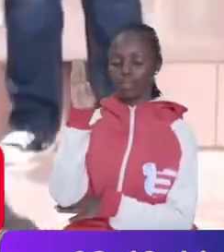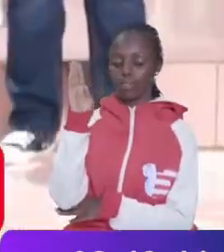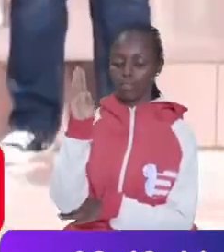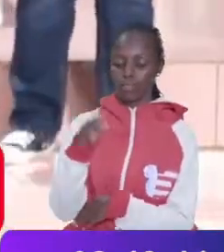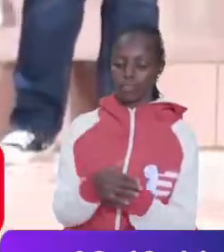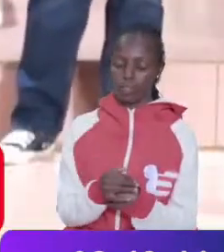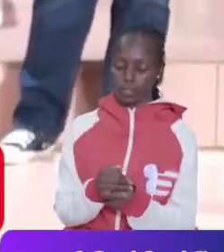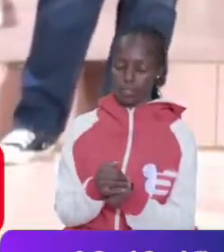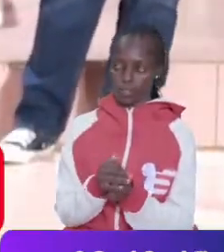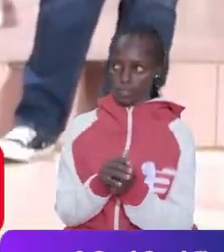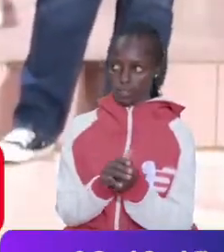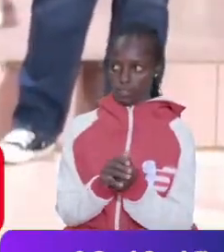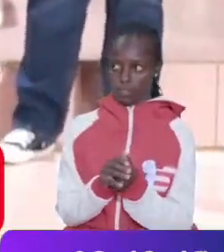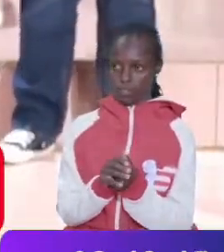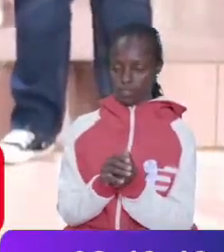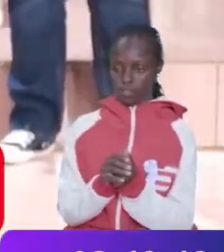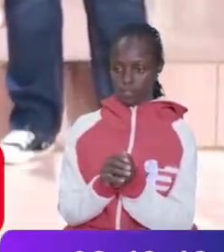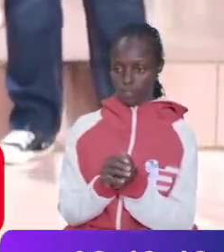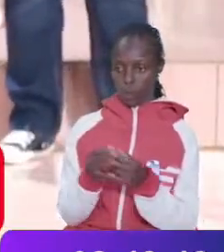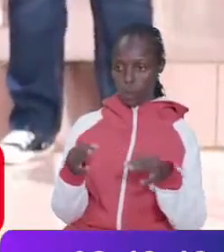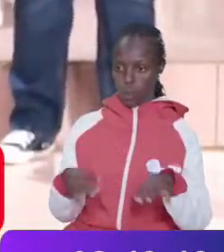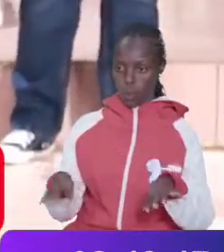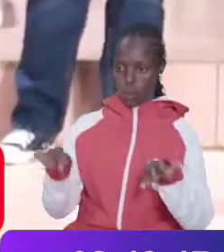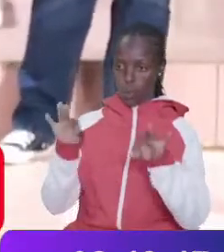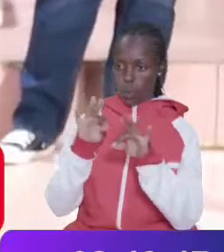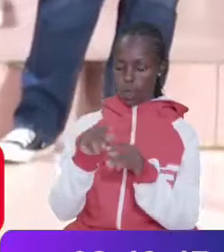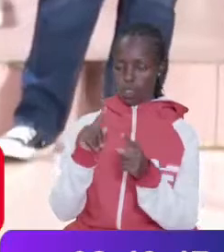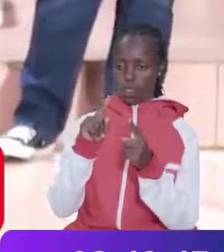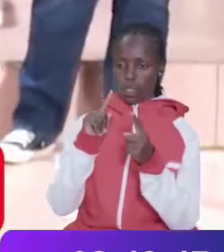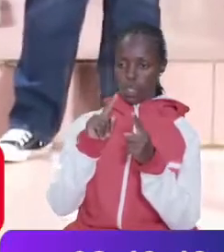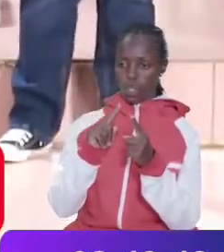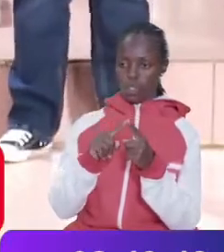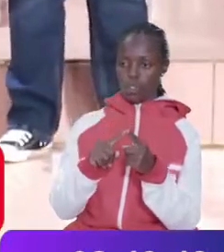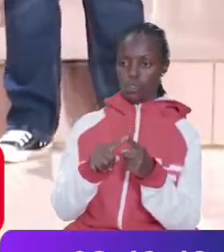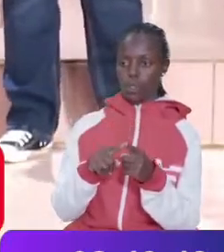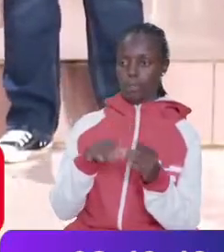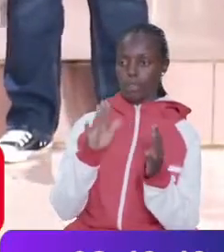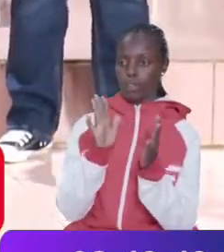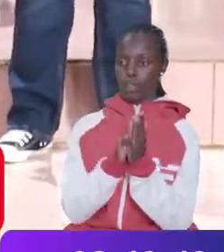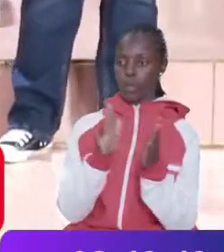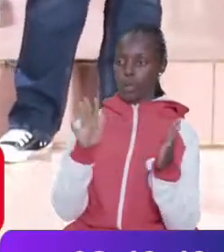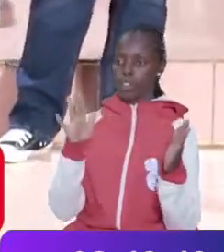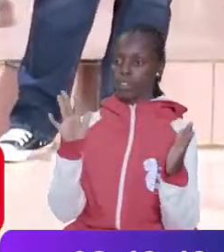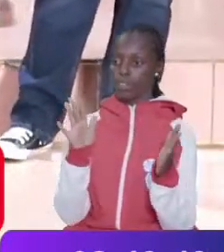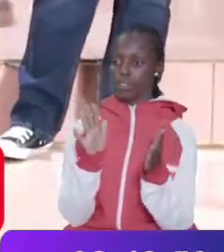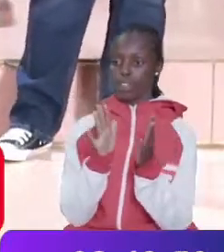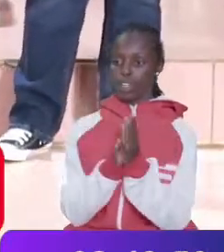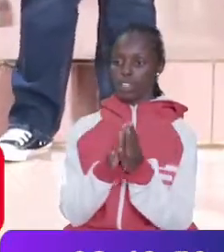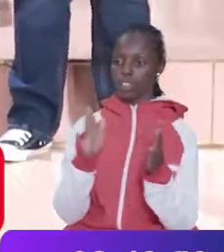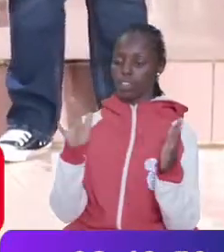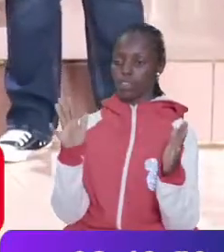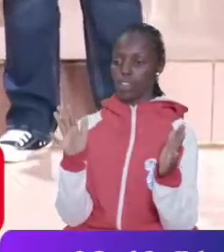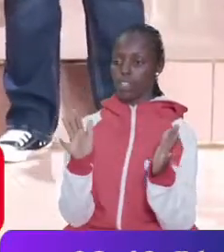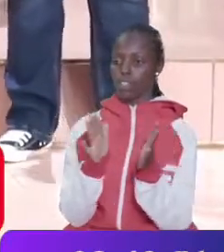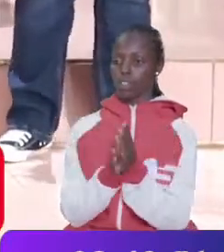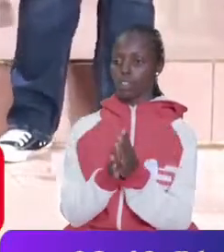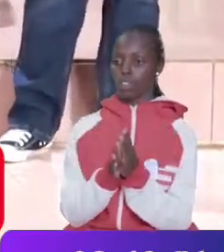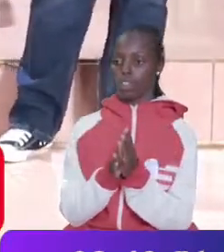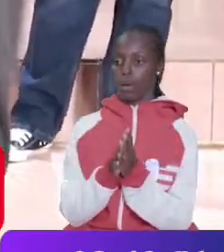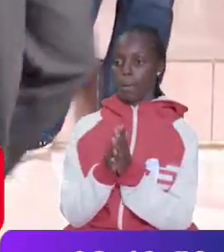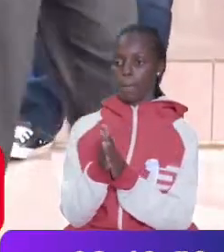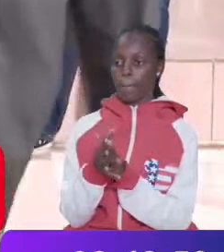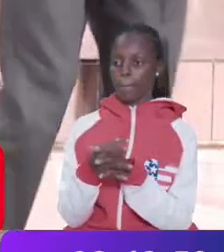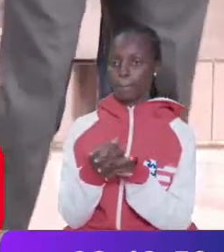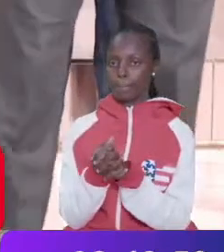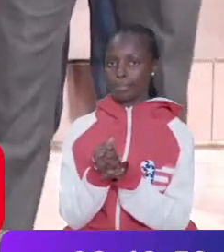all praise. You are worthy to be adored. You are worthy to be glorified. Be magnified, be exalted upon high, Jehovah